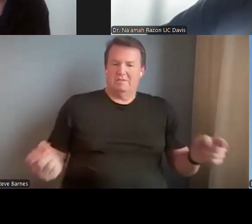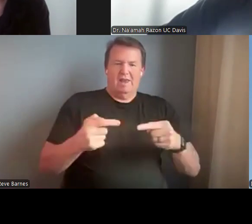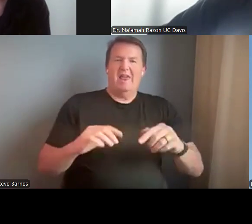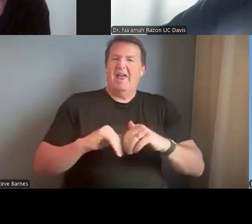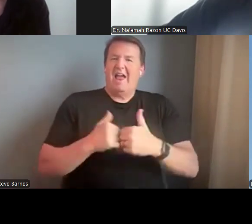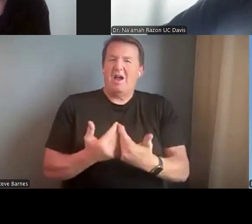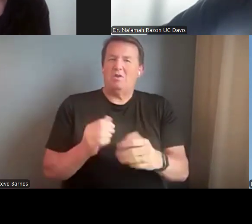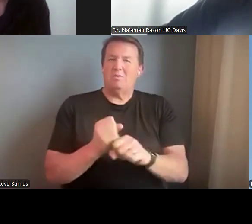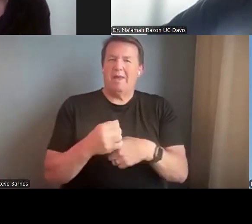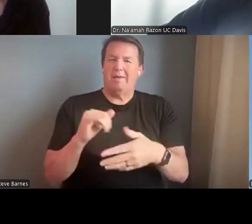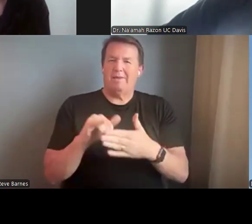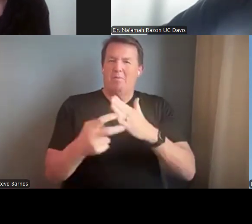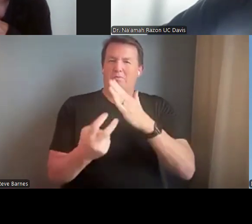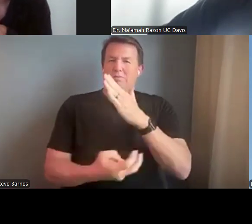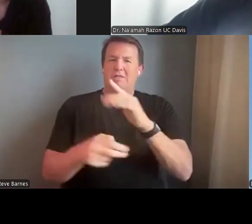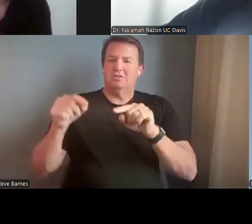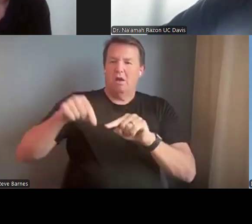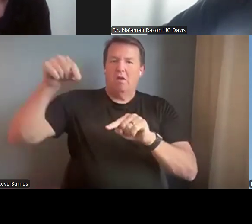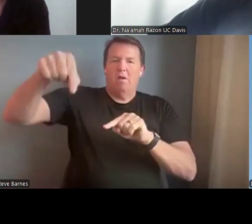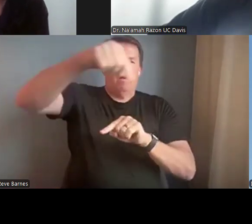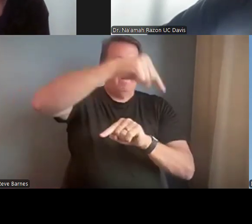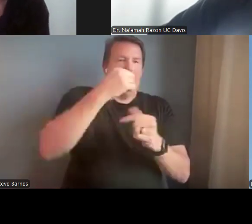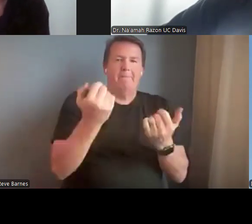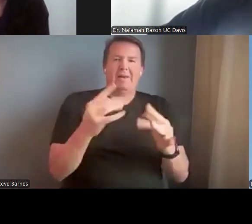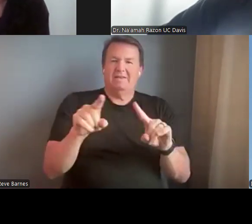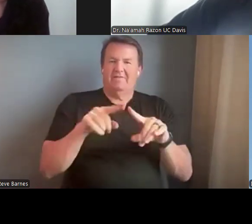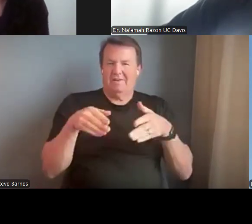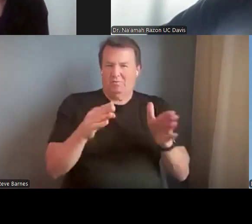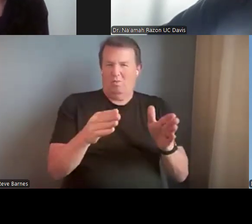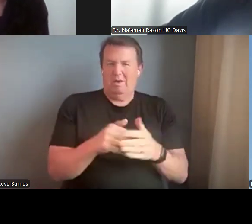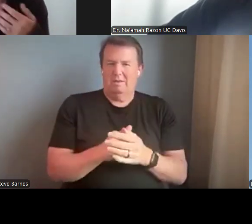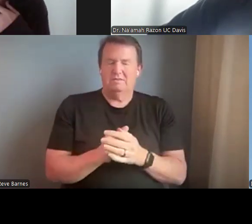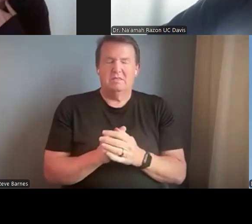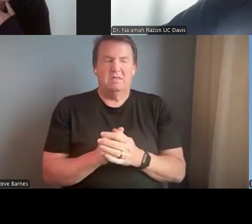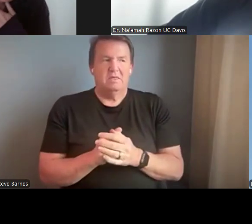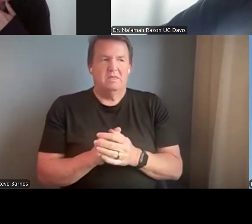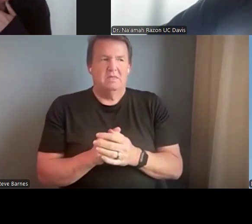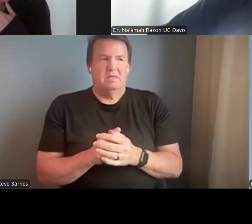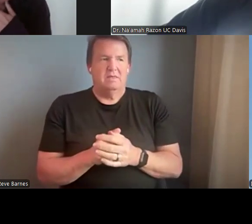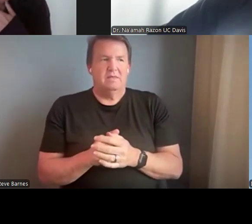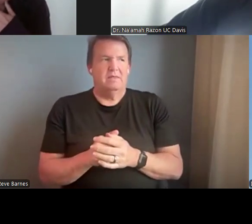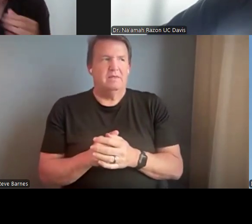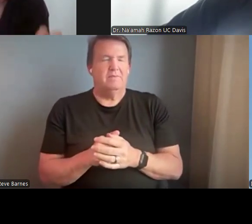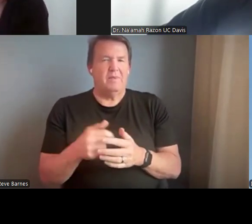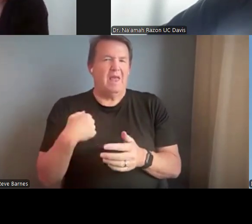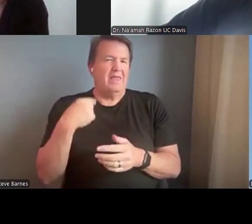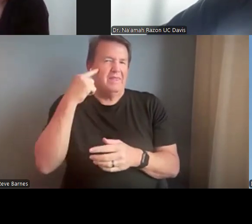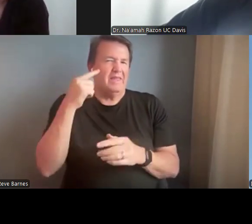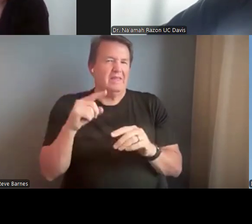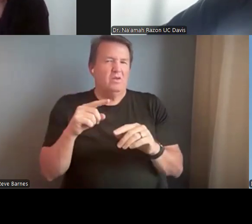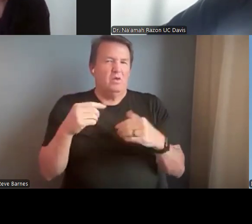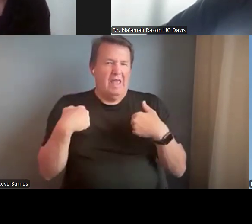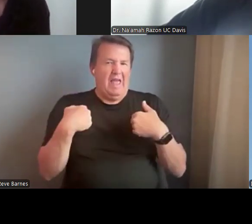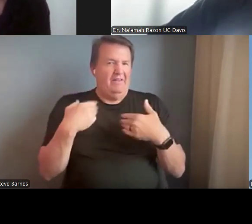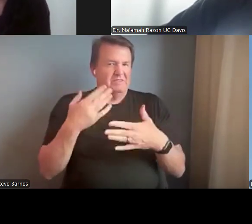medical legal partnerships, but into other sectors. That is that issue of these silos, but I think there are these concrete